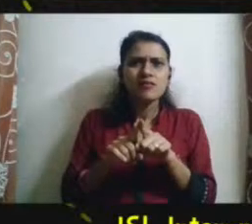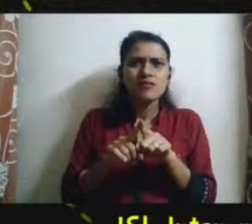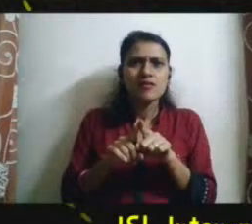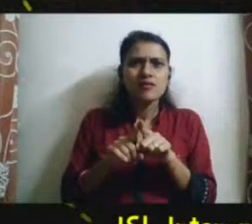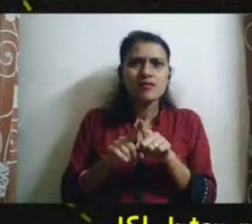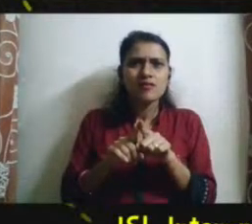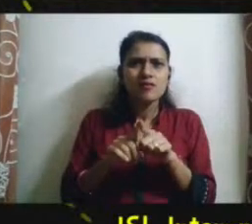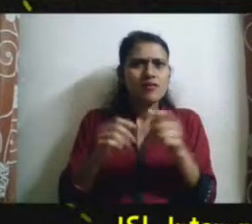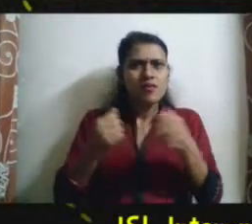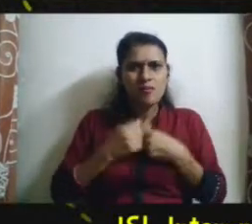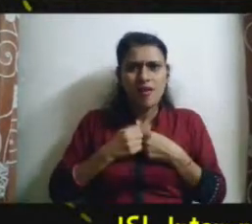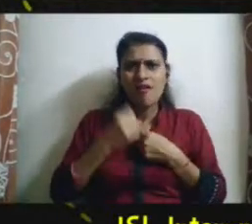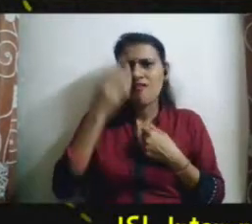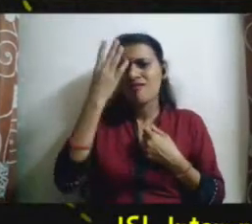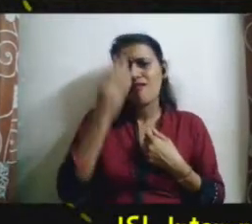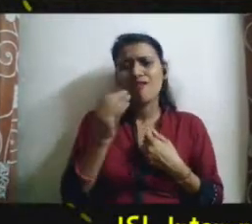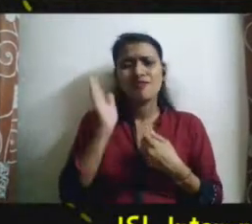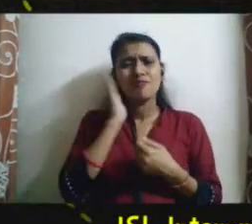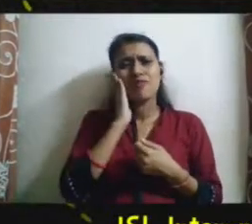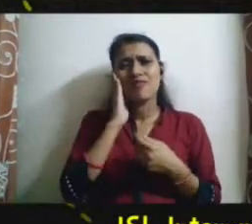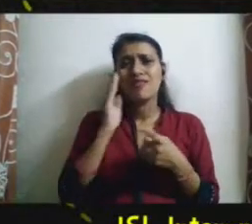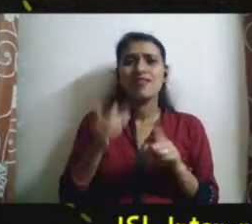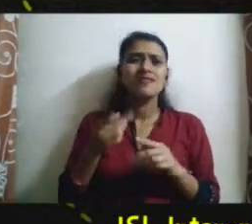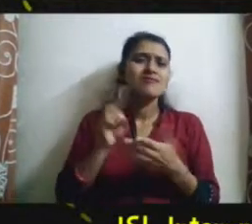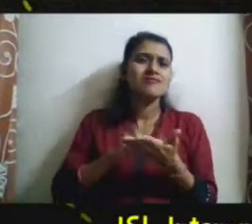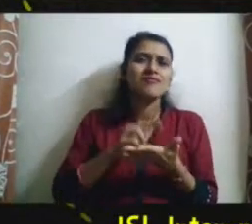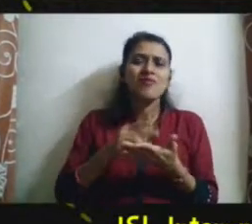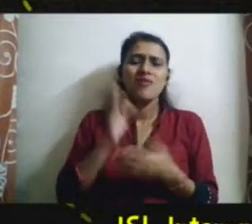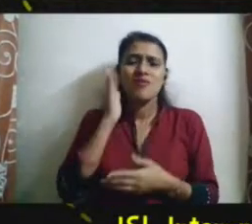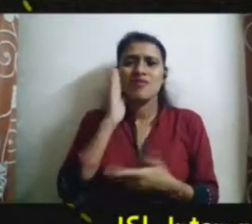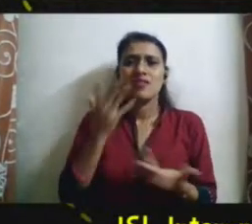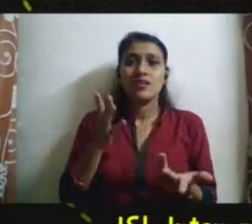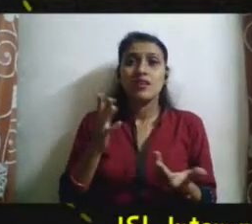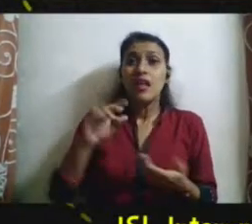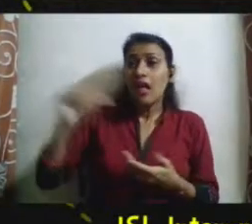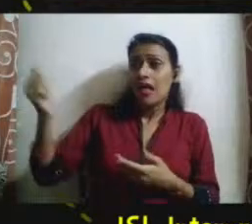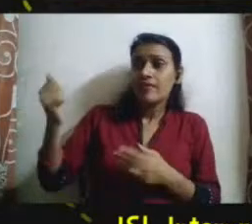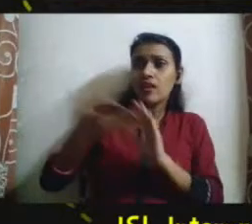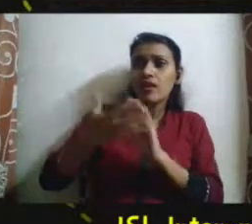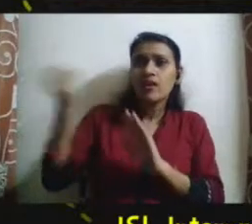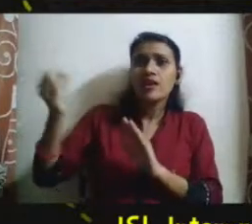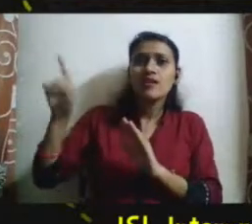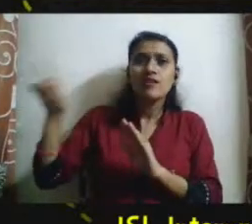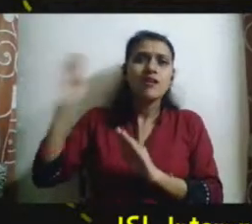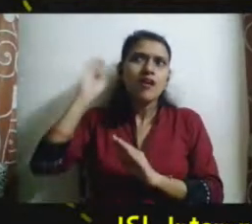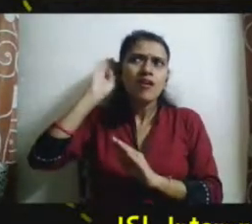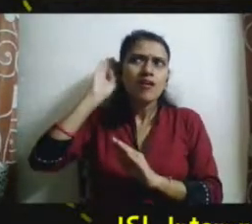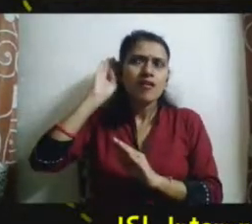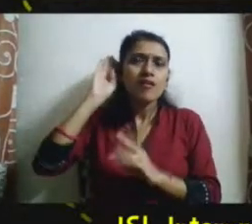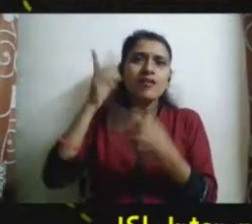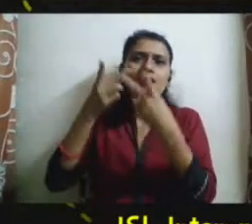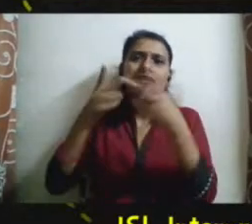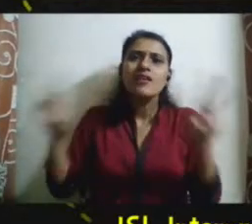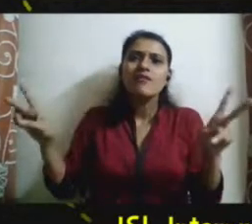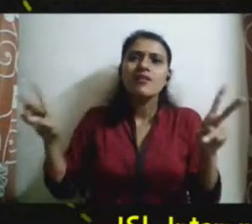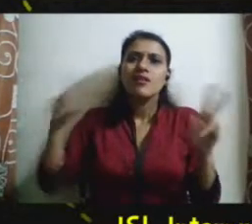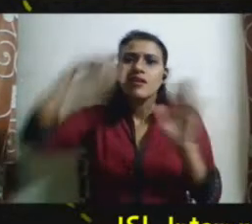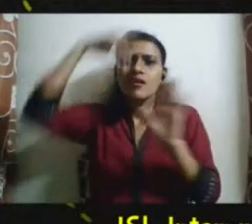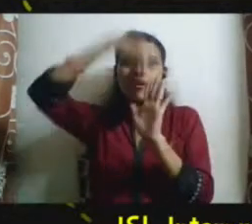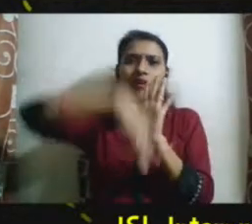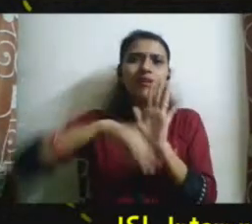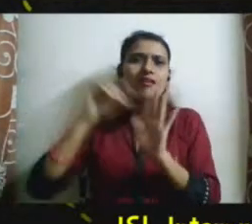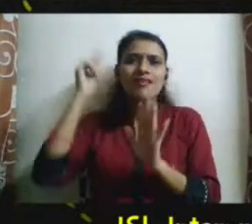Piya Bin Neend Aayi. But perhaps the person who's receiving it could fall into deep melancholia,